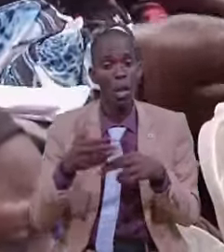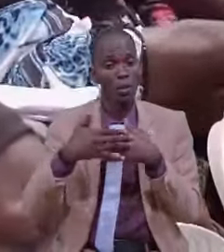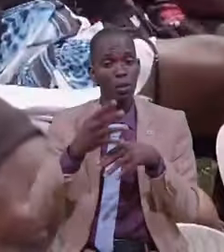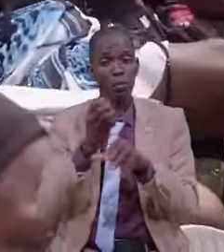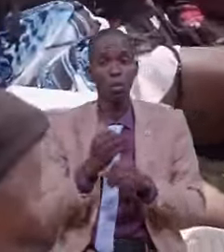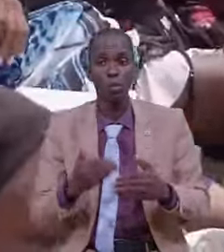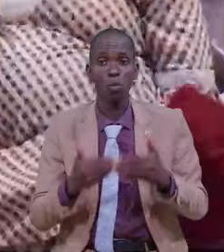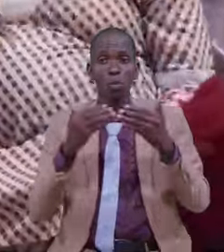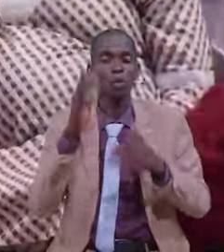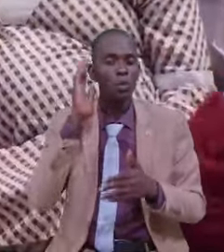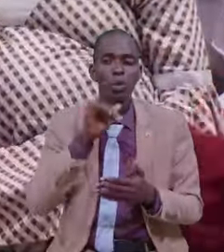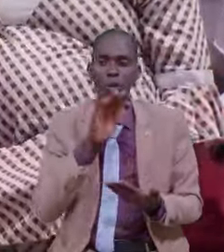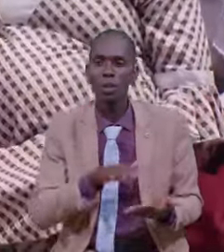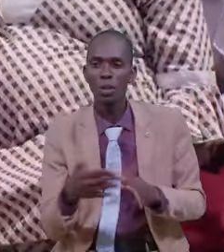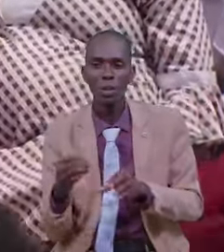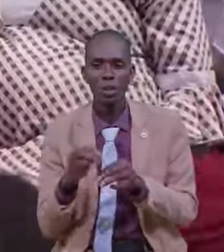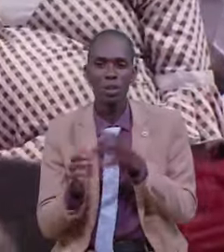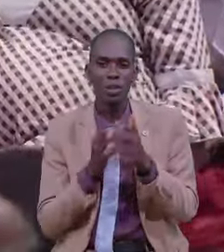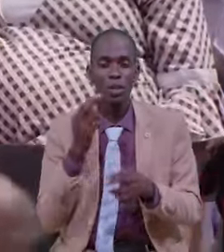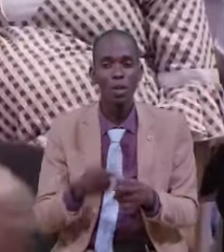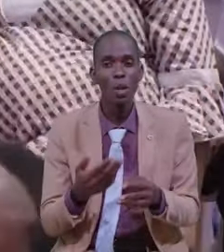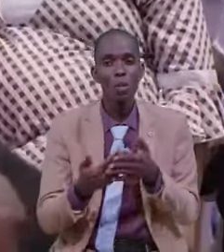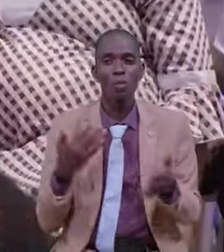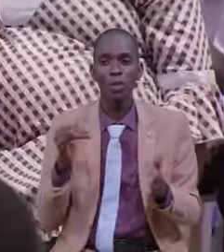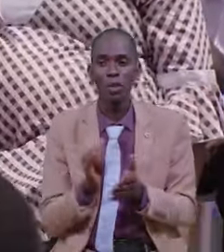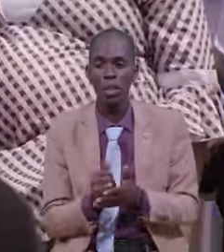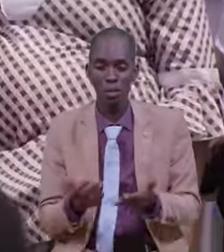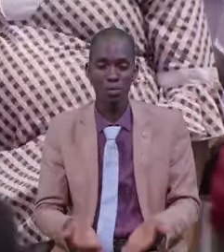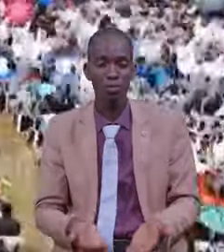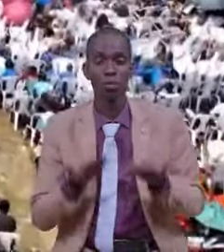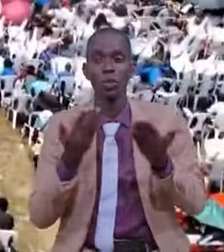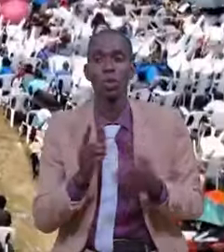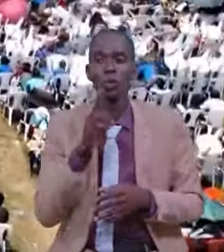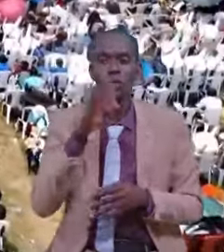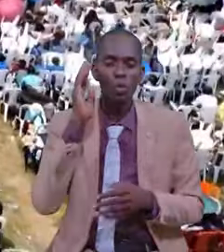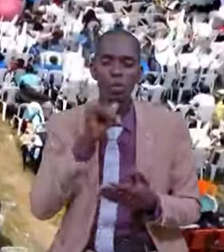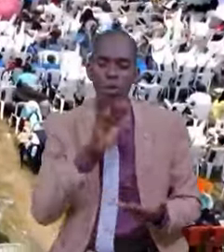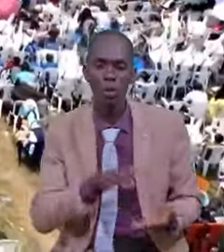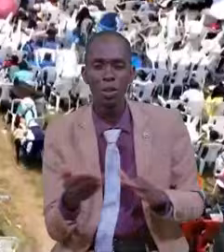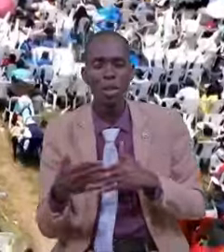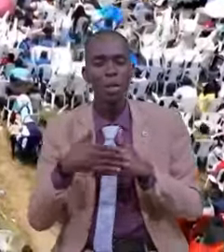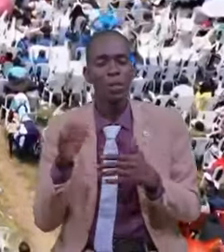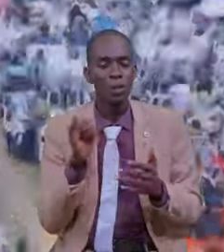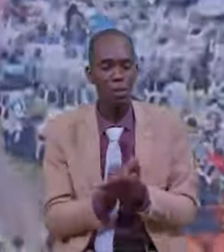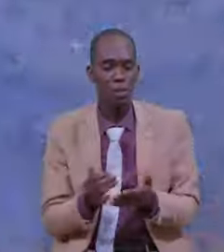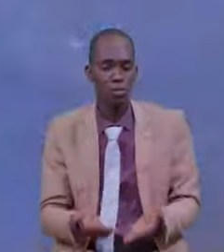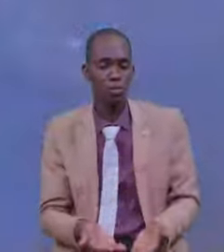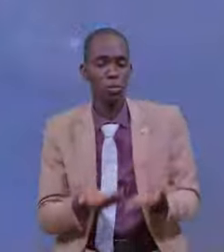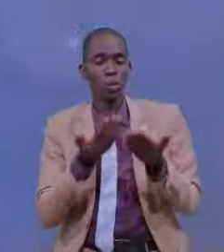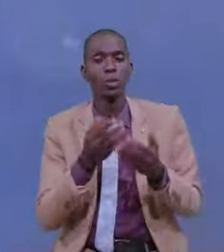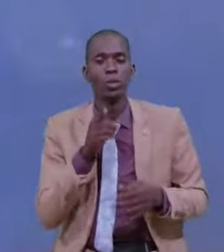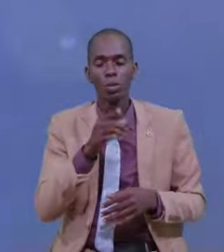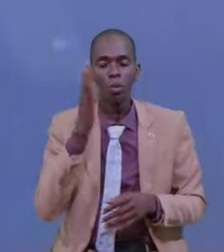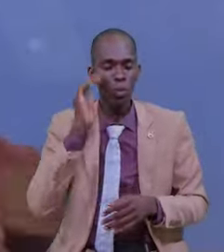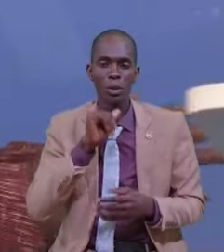not die. Before that exaltation, you will not die. After that exaltation, you will